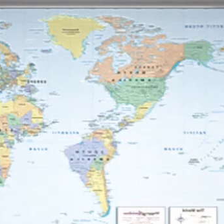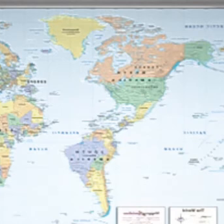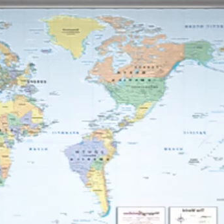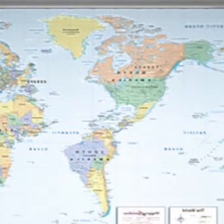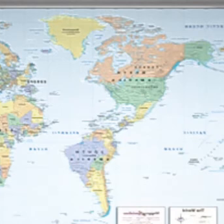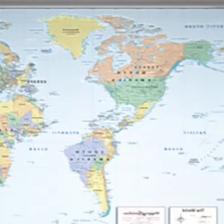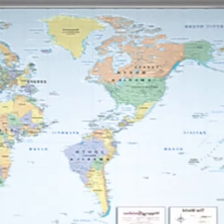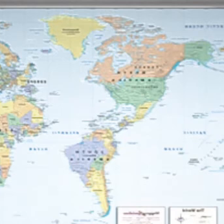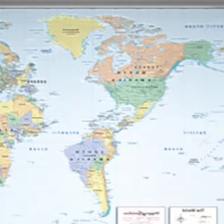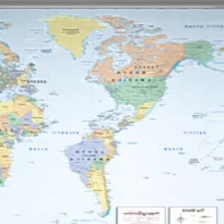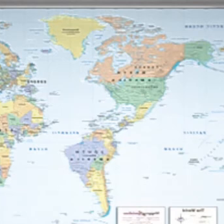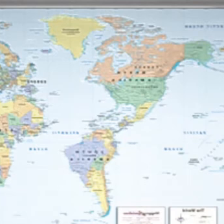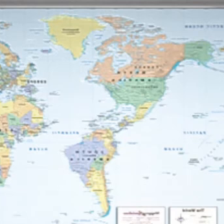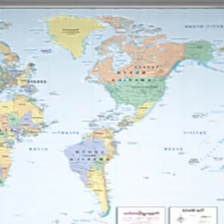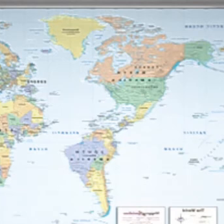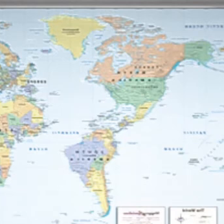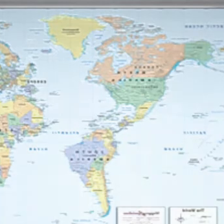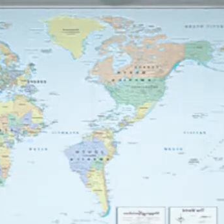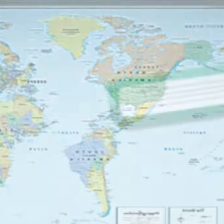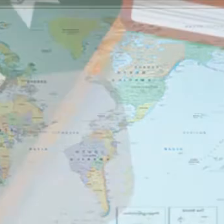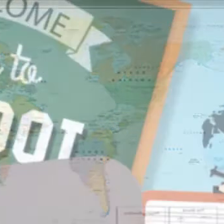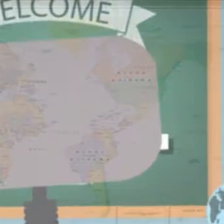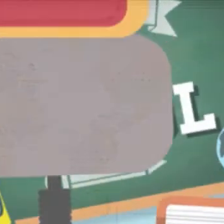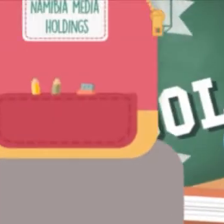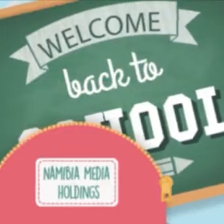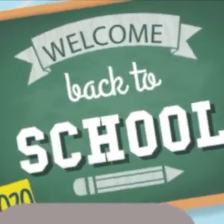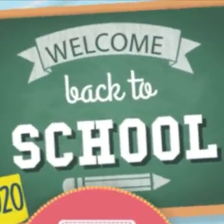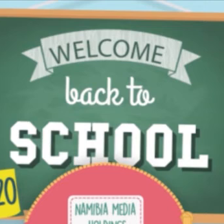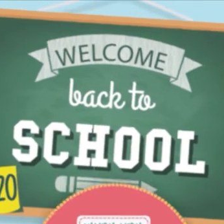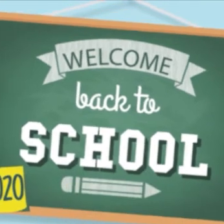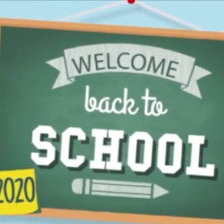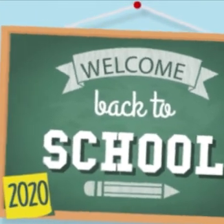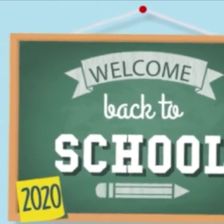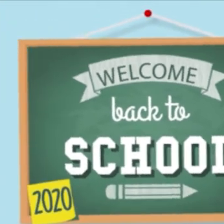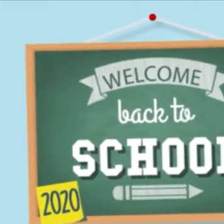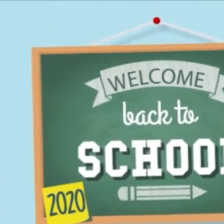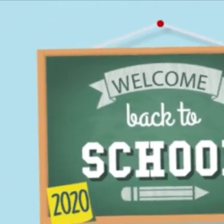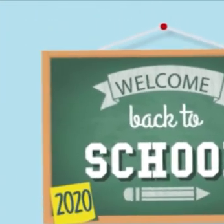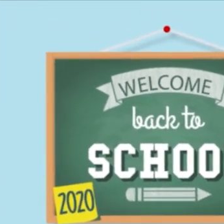and this time it's with teacher Masie.